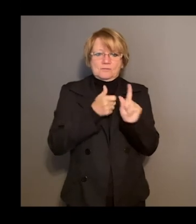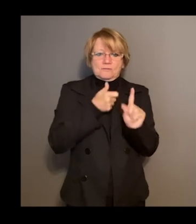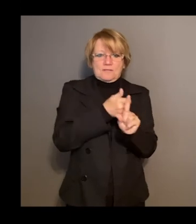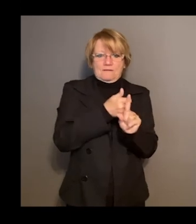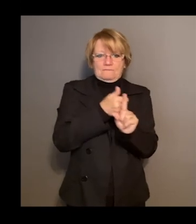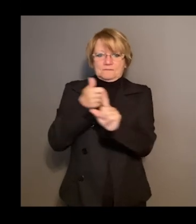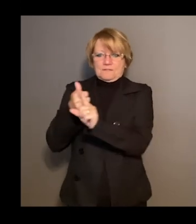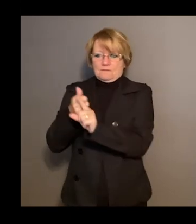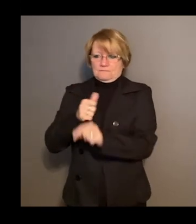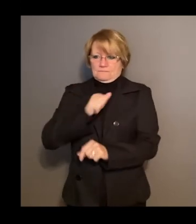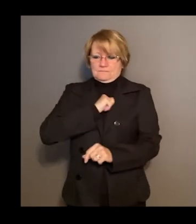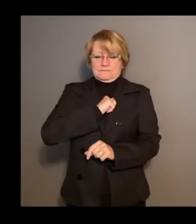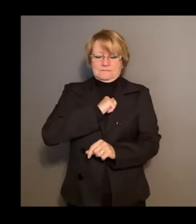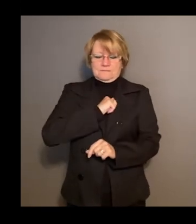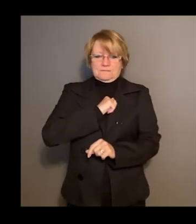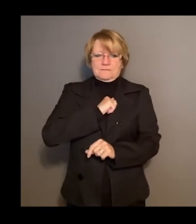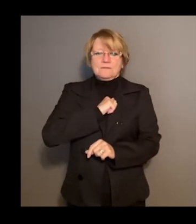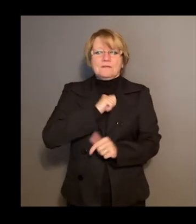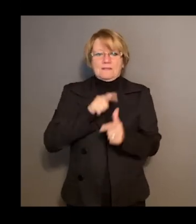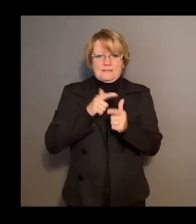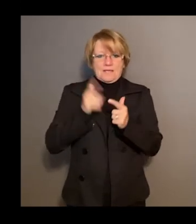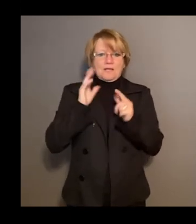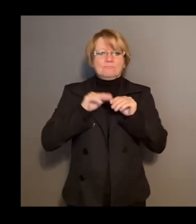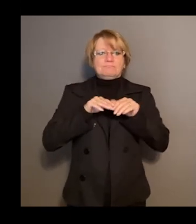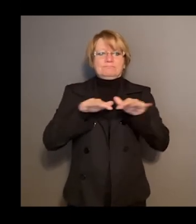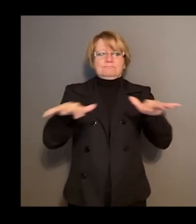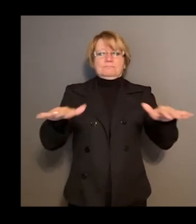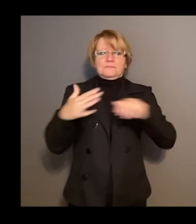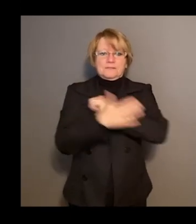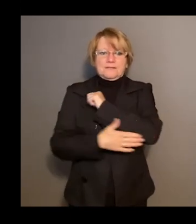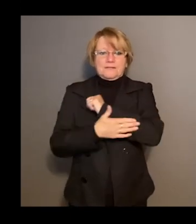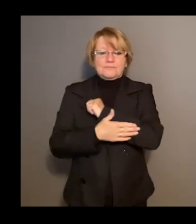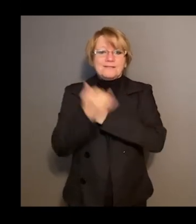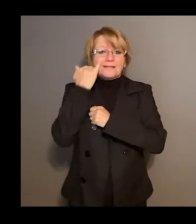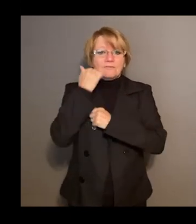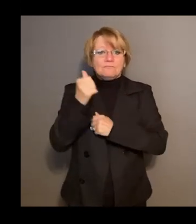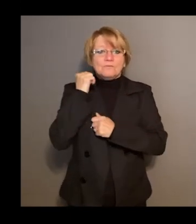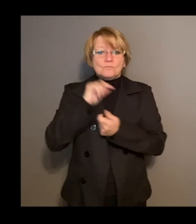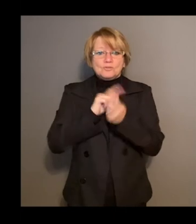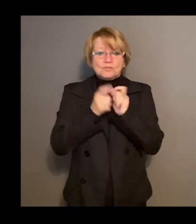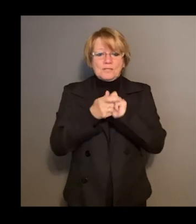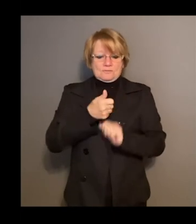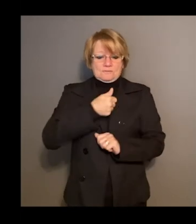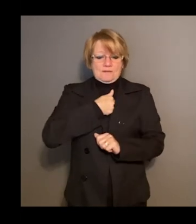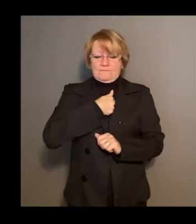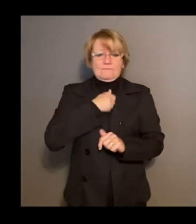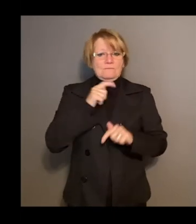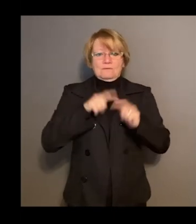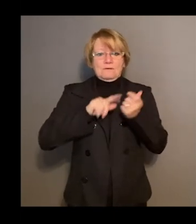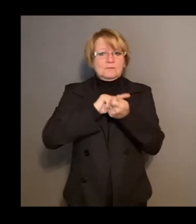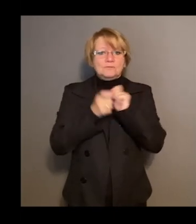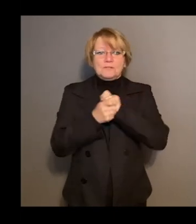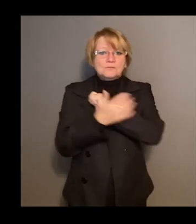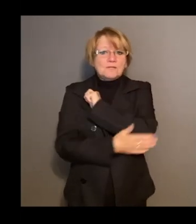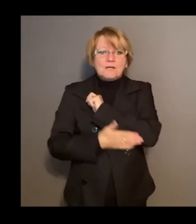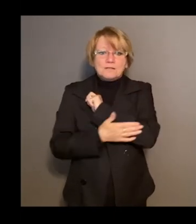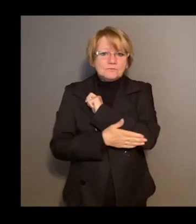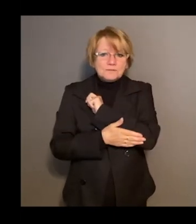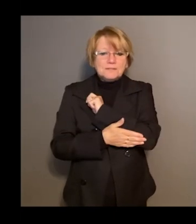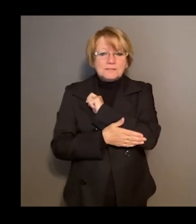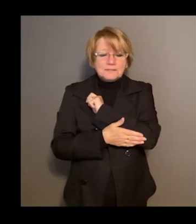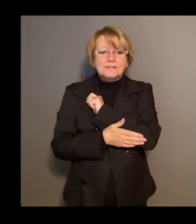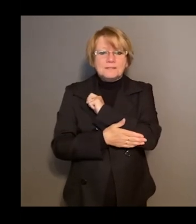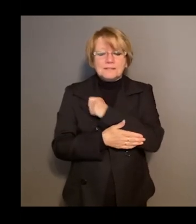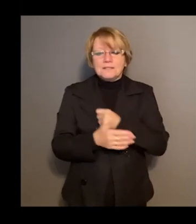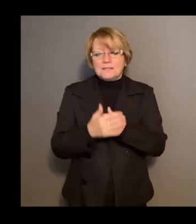ourselves individually in order to change as a country. So if you don't change yourself, you can't change the country. I take